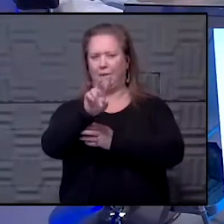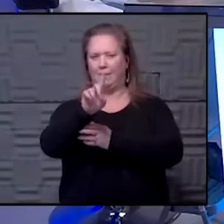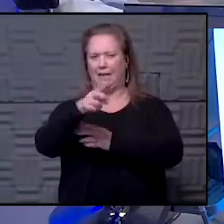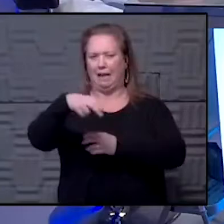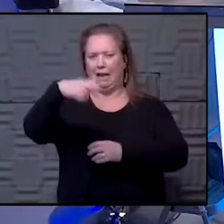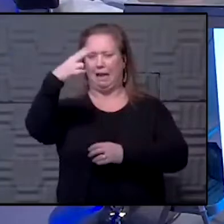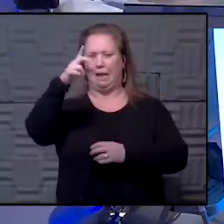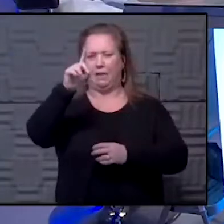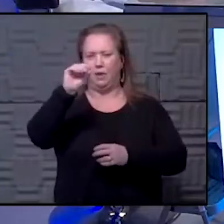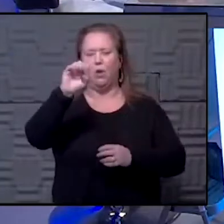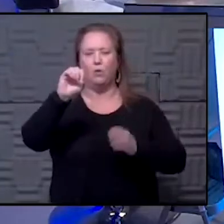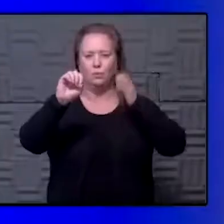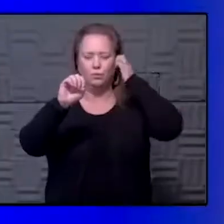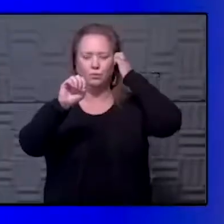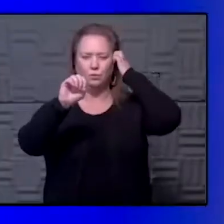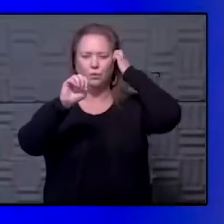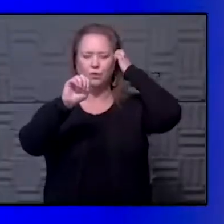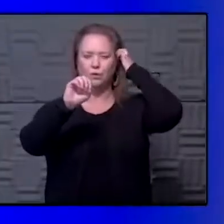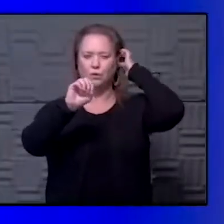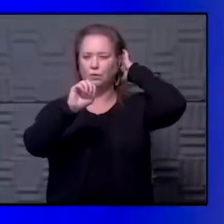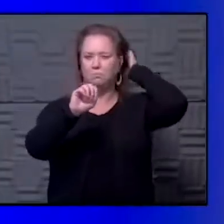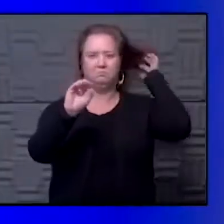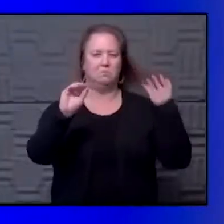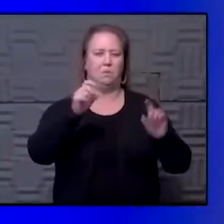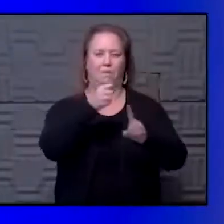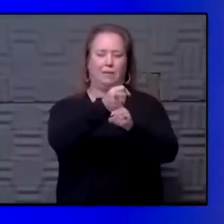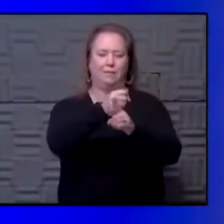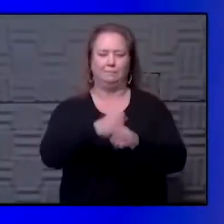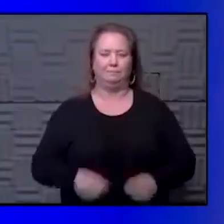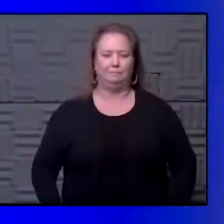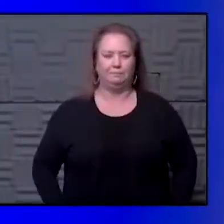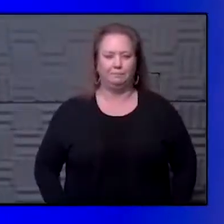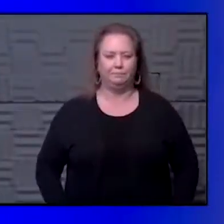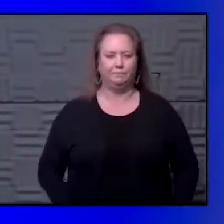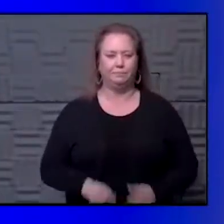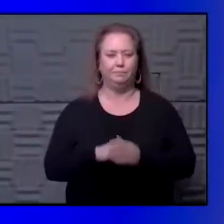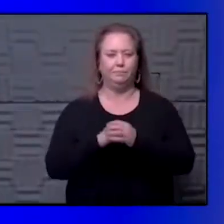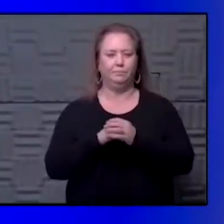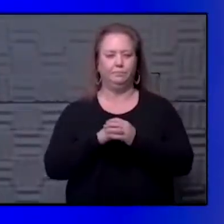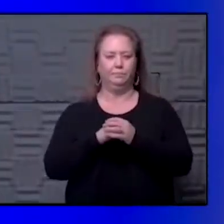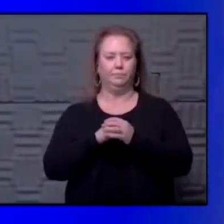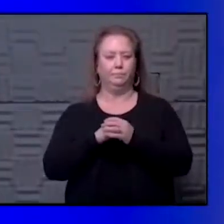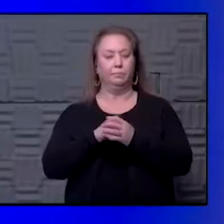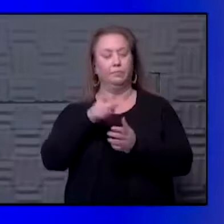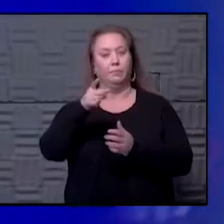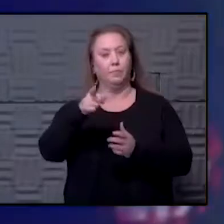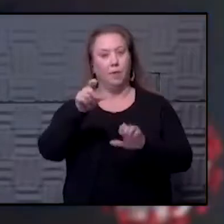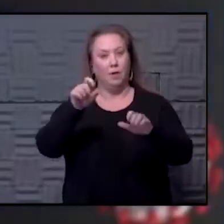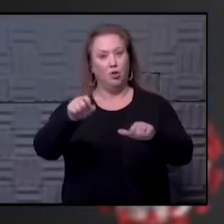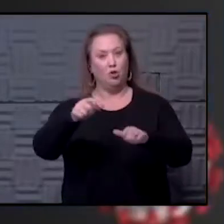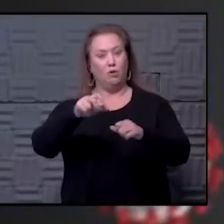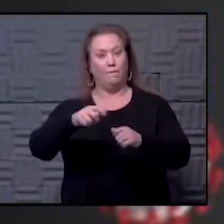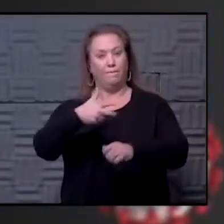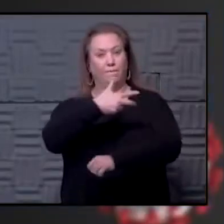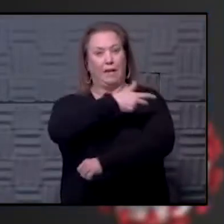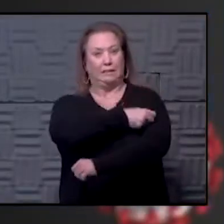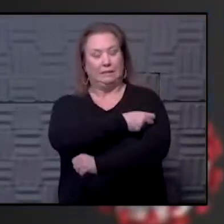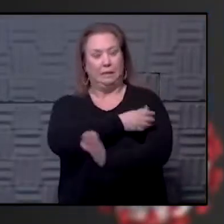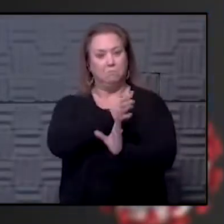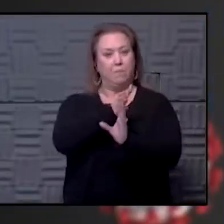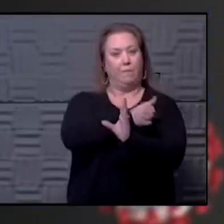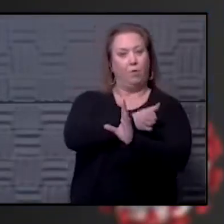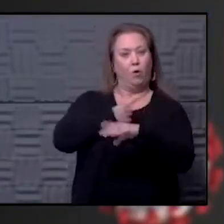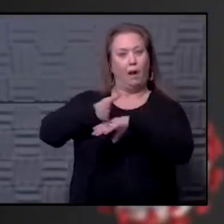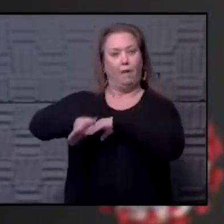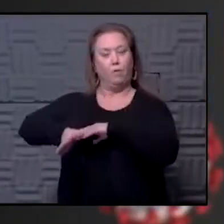high dose. Very high dose. And it showed that it had no effect. So. Yeah. All righty then. Should you get the COVID-19 vaccine before or